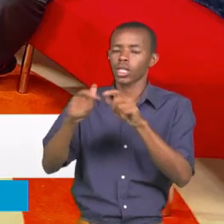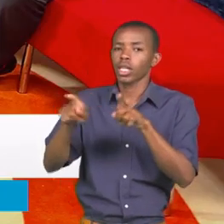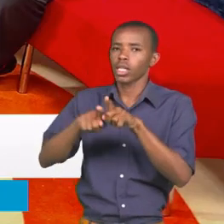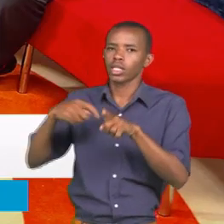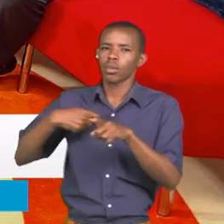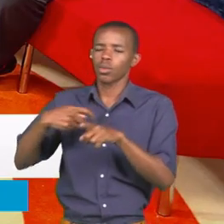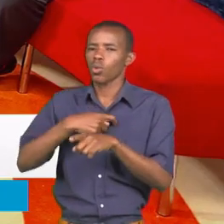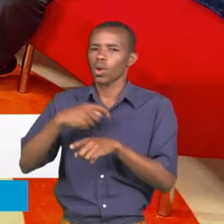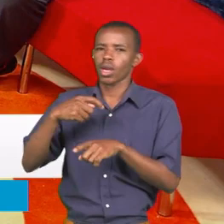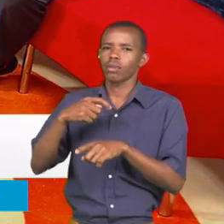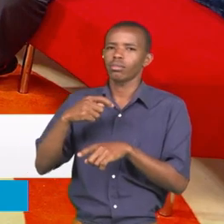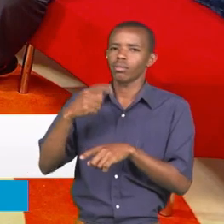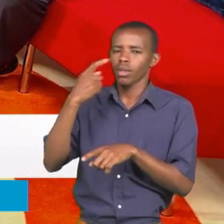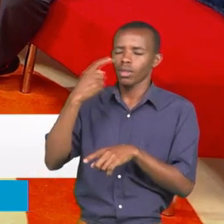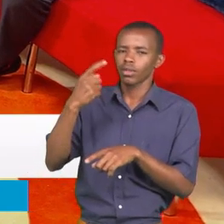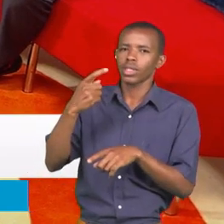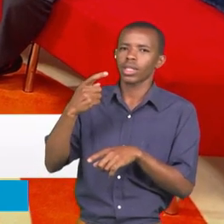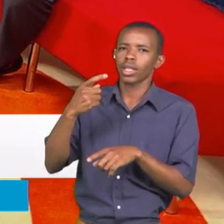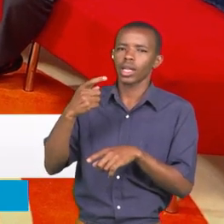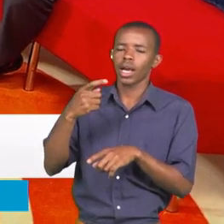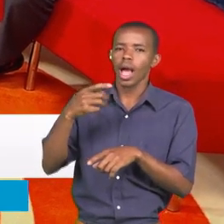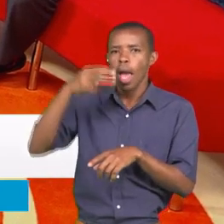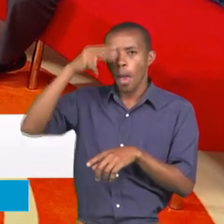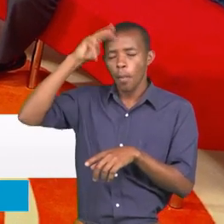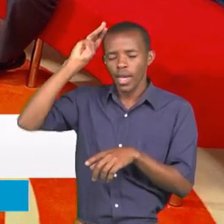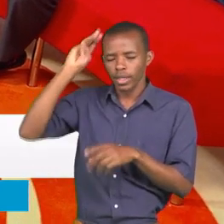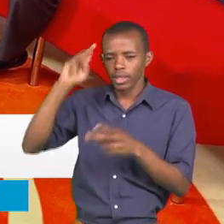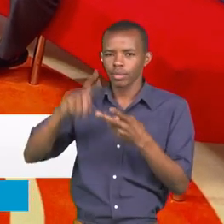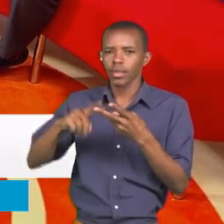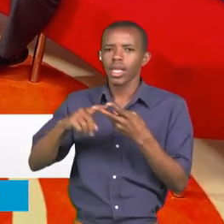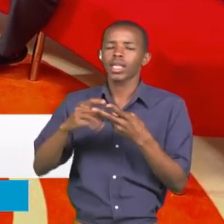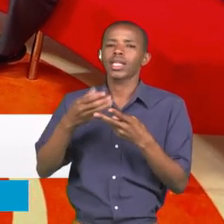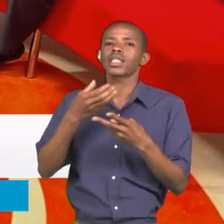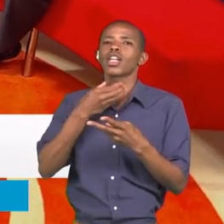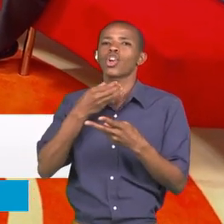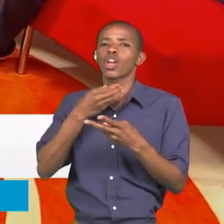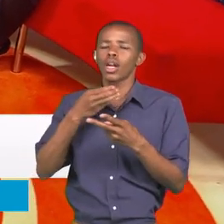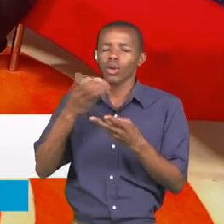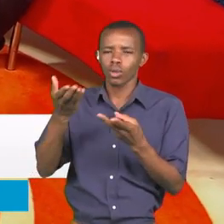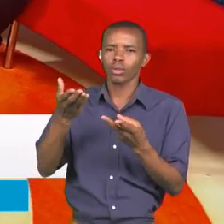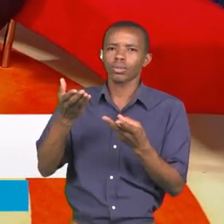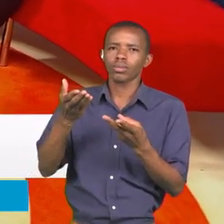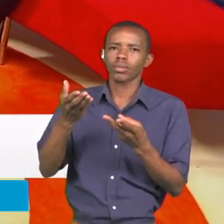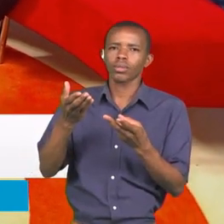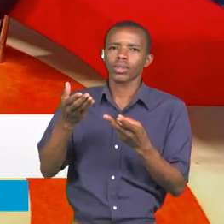had the likes of even big players like Messi, Cristiano Ronaldo, inclining to the